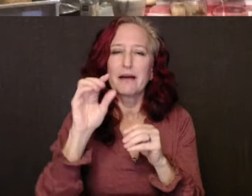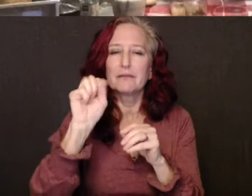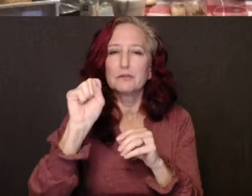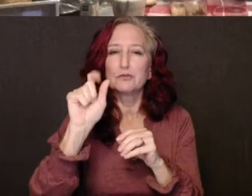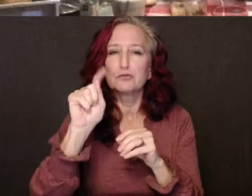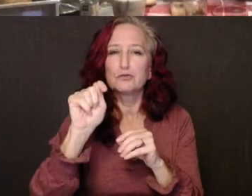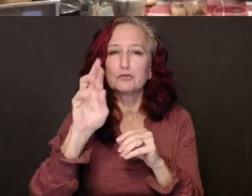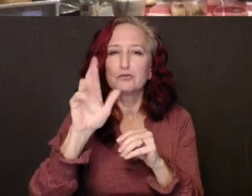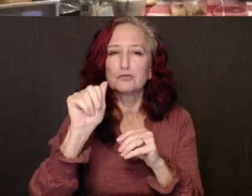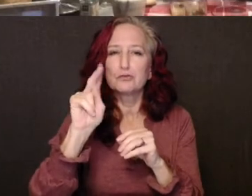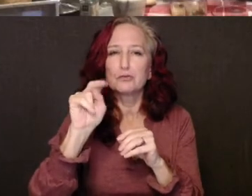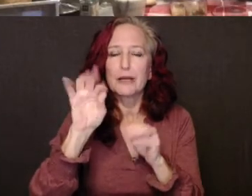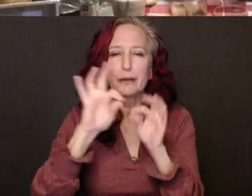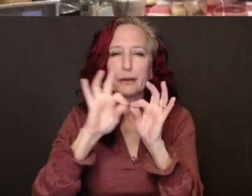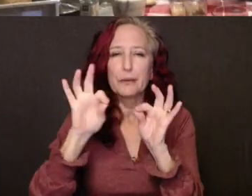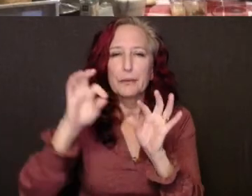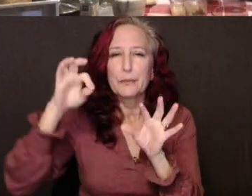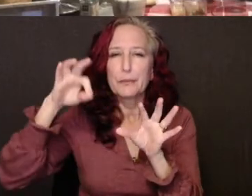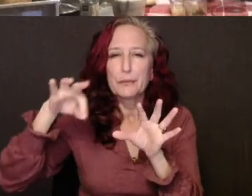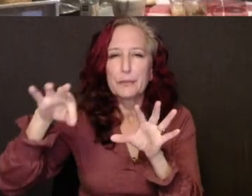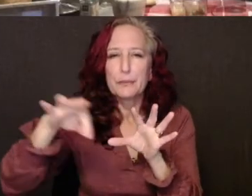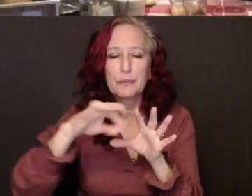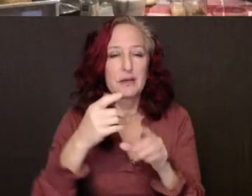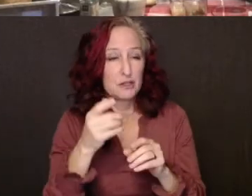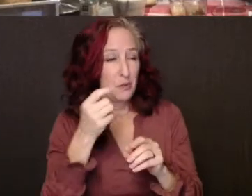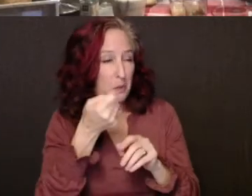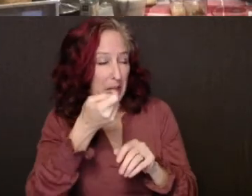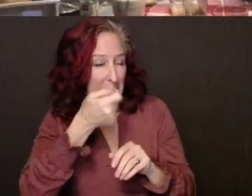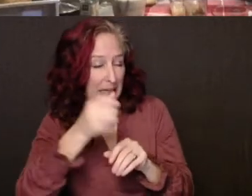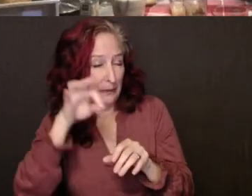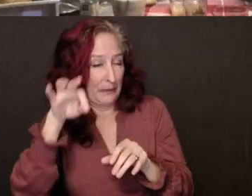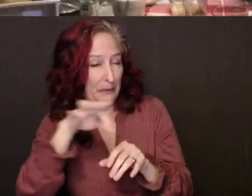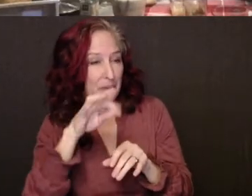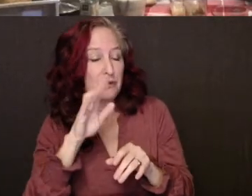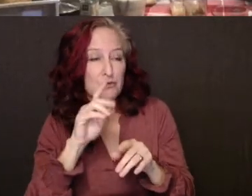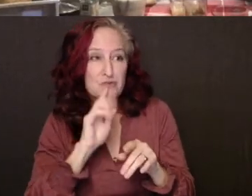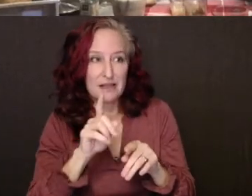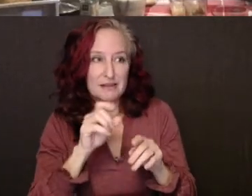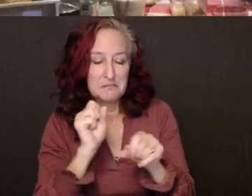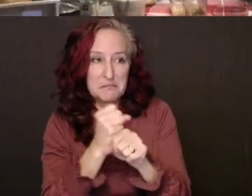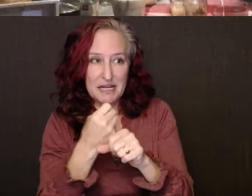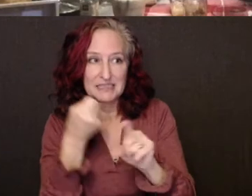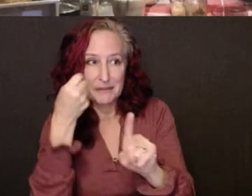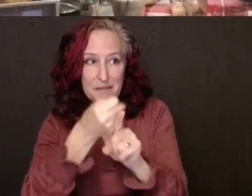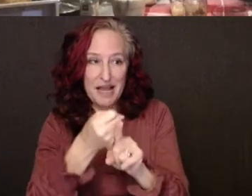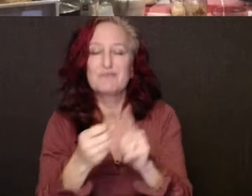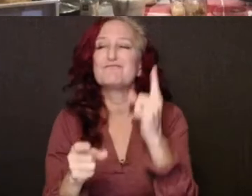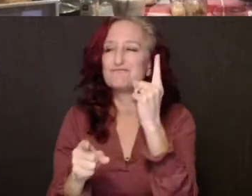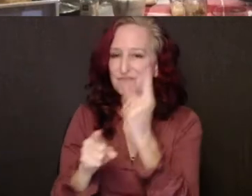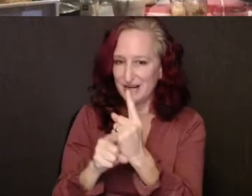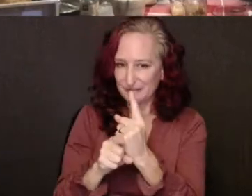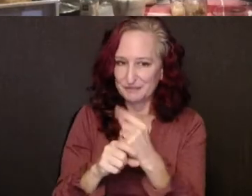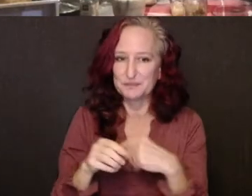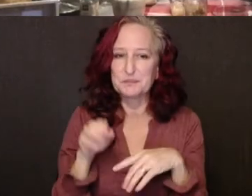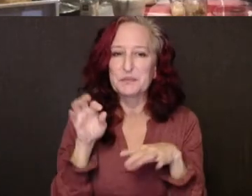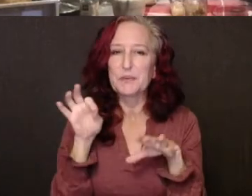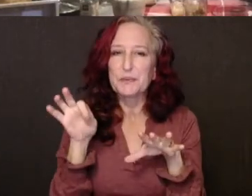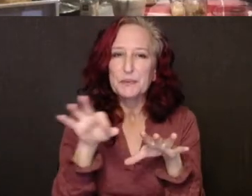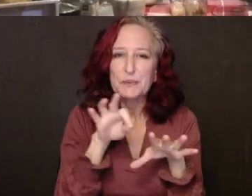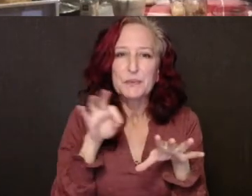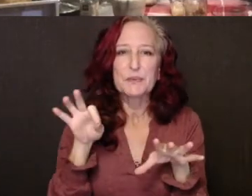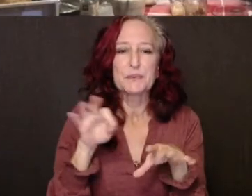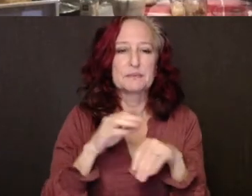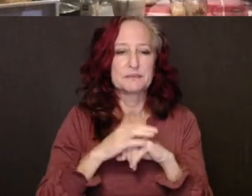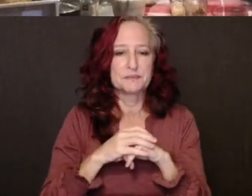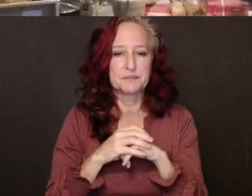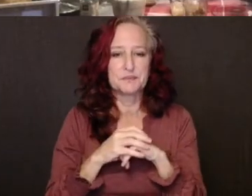Indian desserts. It smells like so aromatic. It gives like this slightly sweet taste, and I think depending on how much you